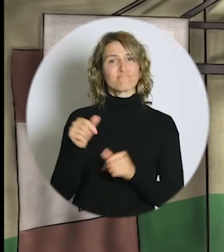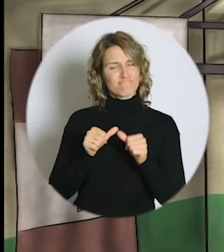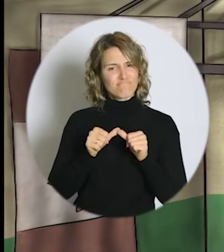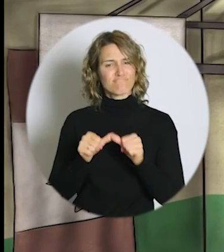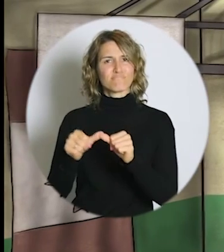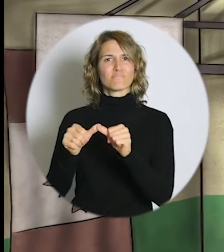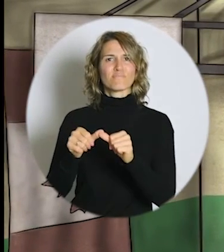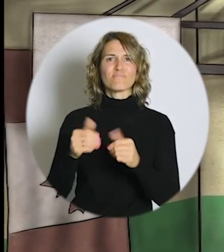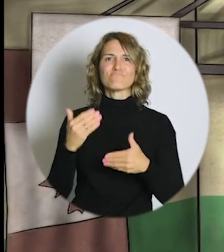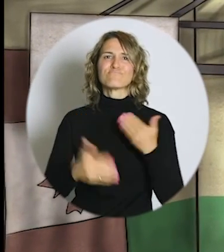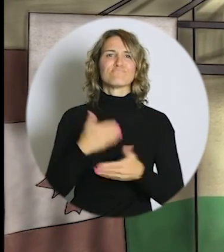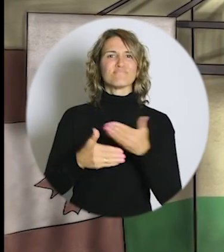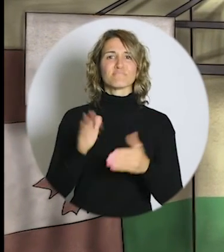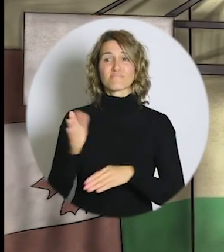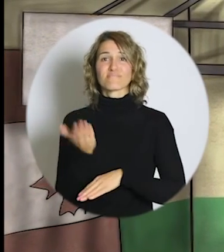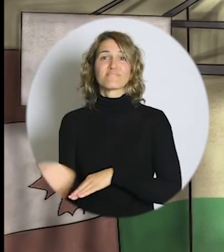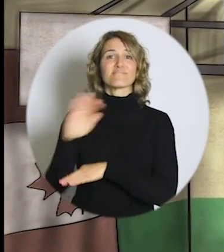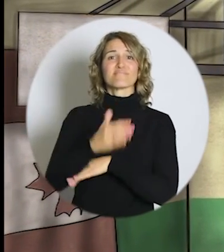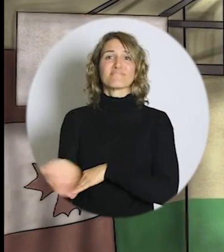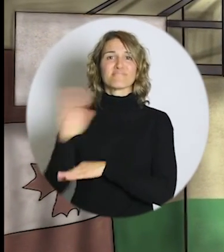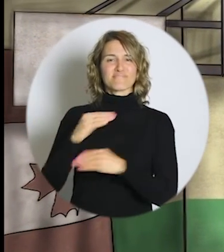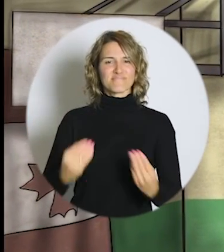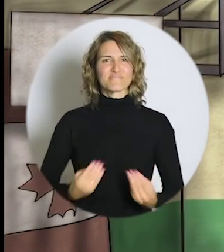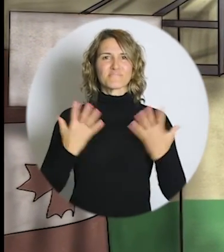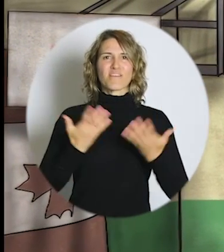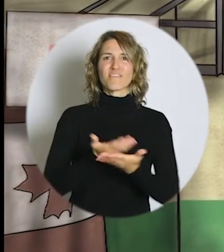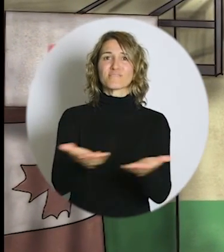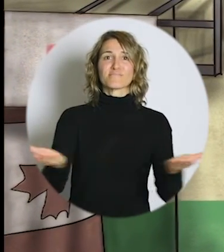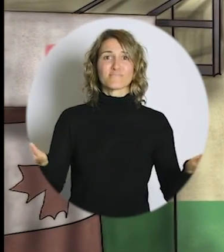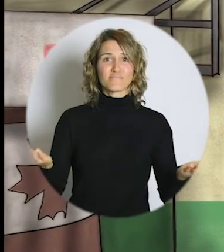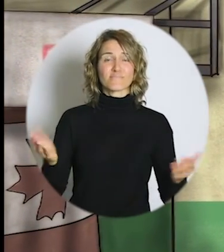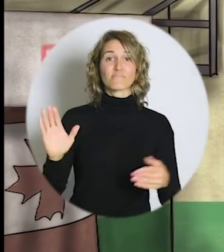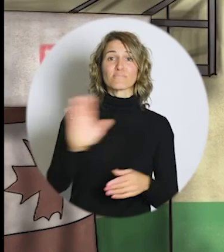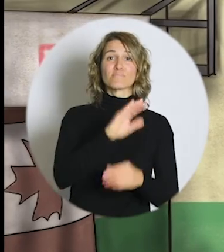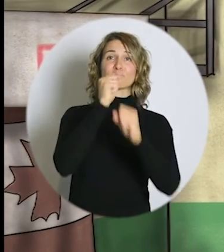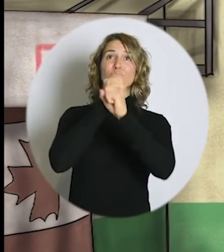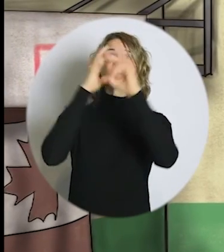Rick continues to spend his days inspiring others to follow their dreams.